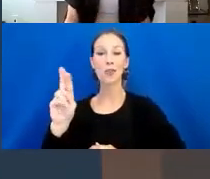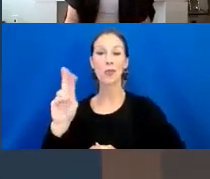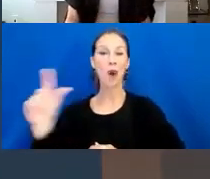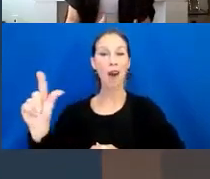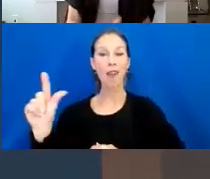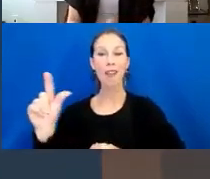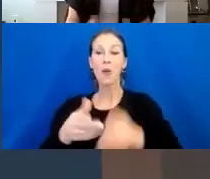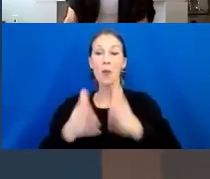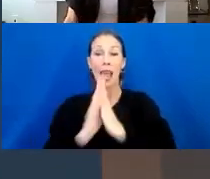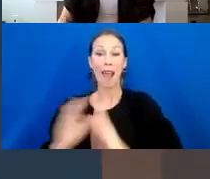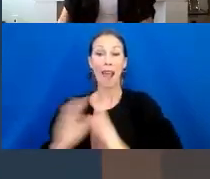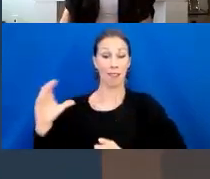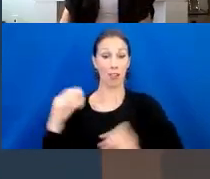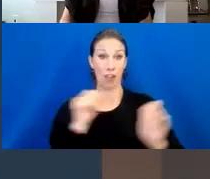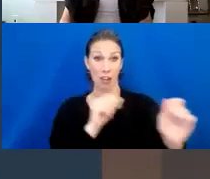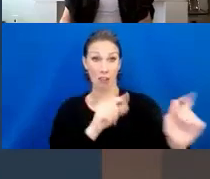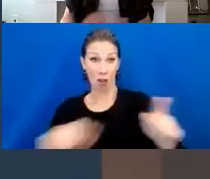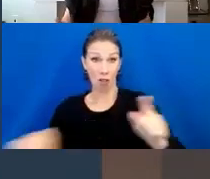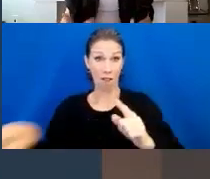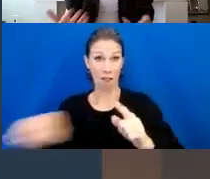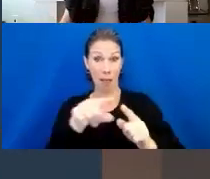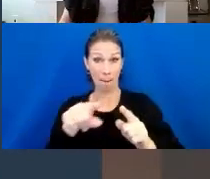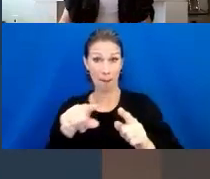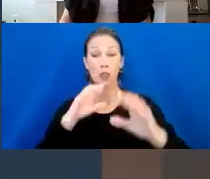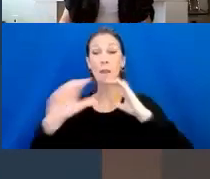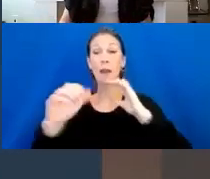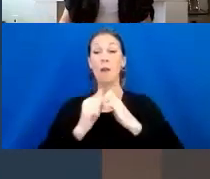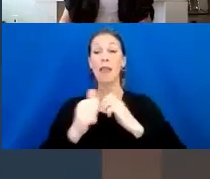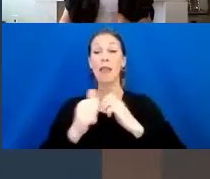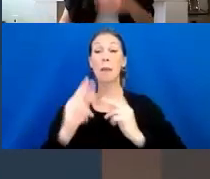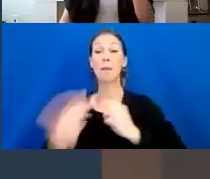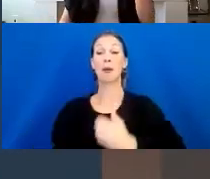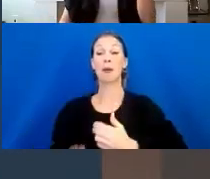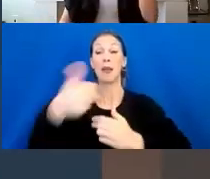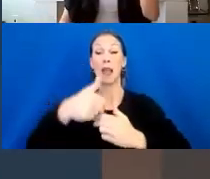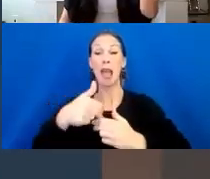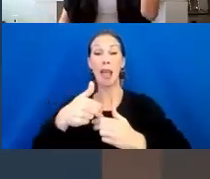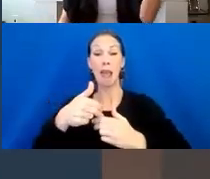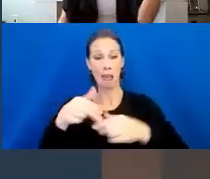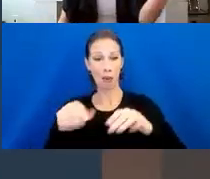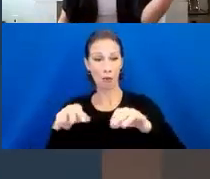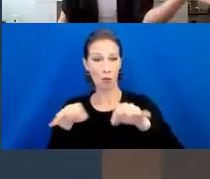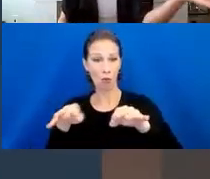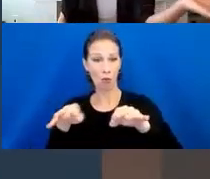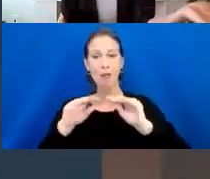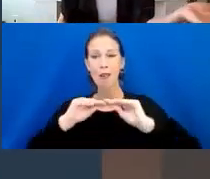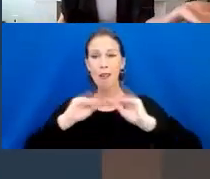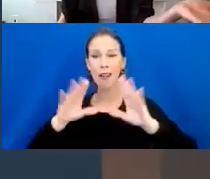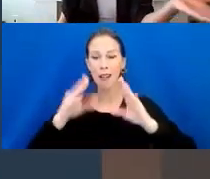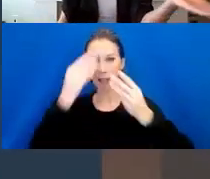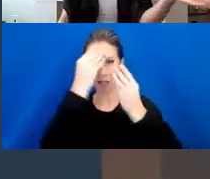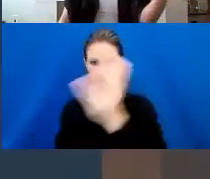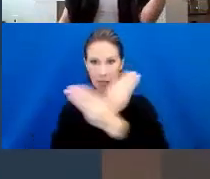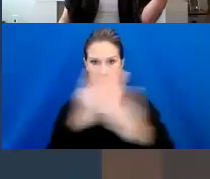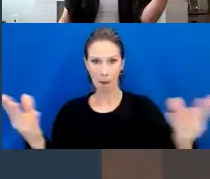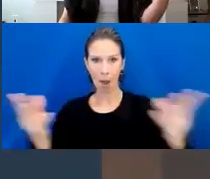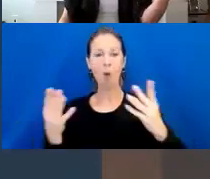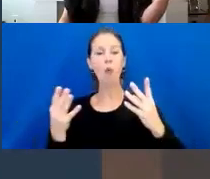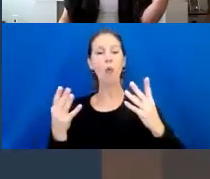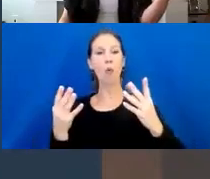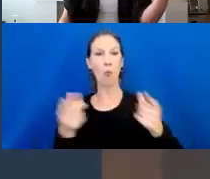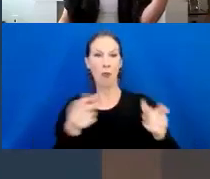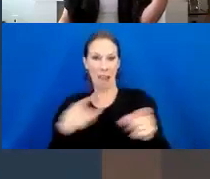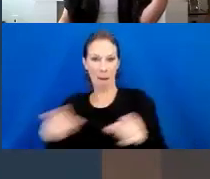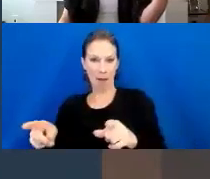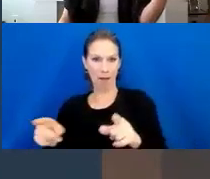the participants and make known what might be certainly less in your active RAM,